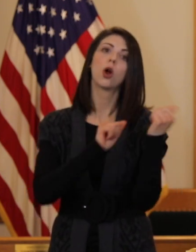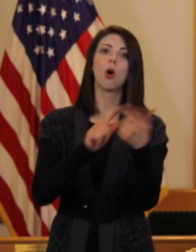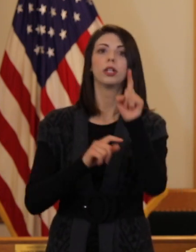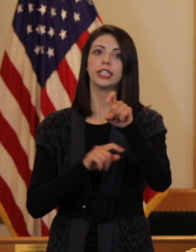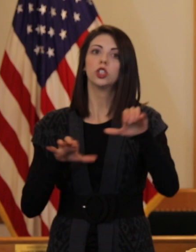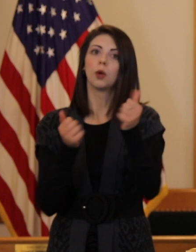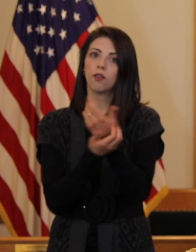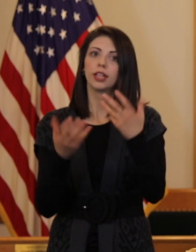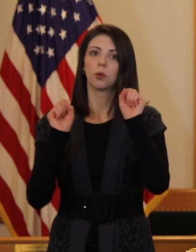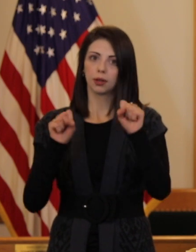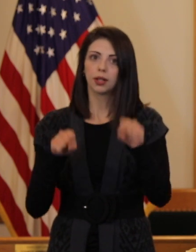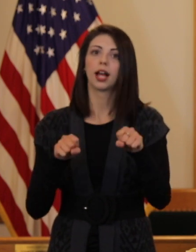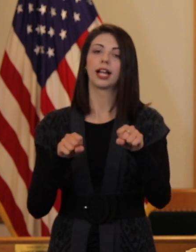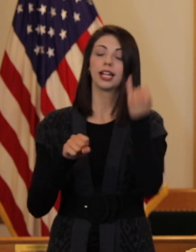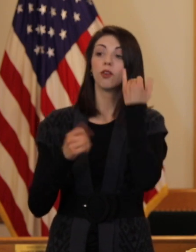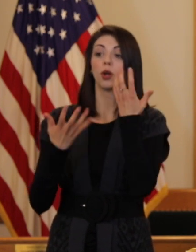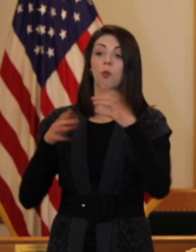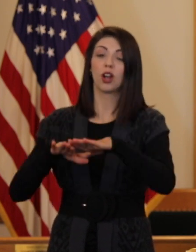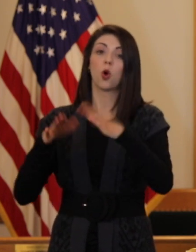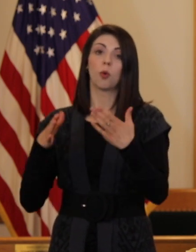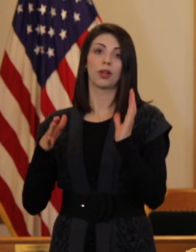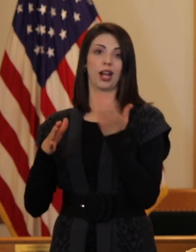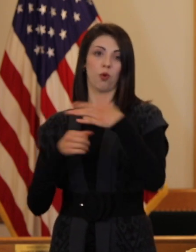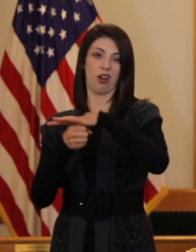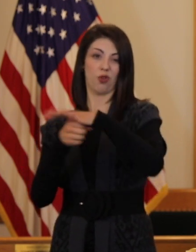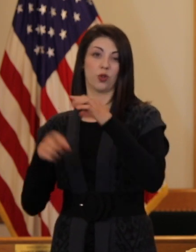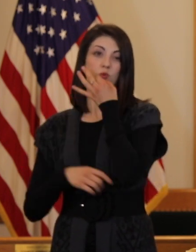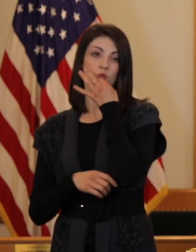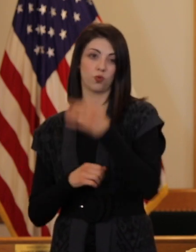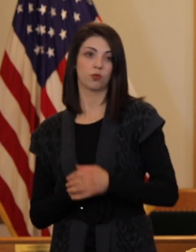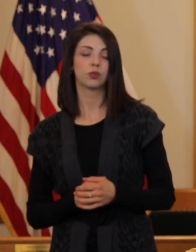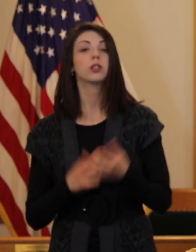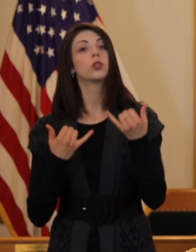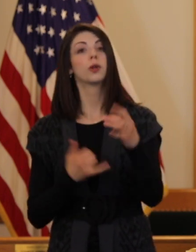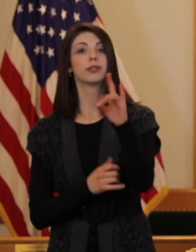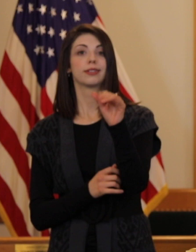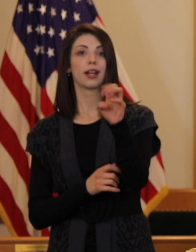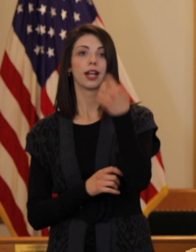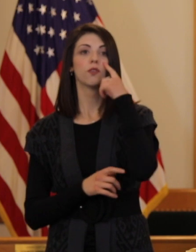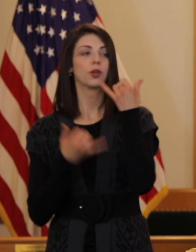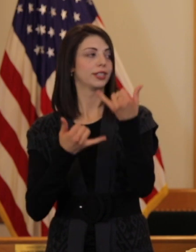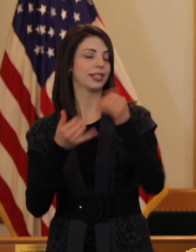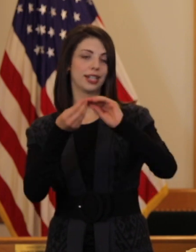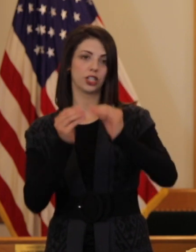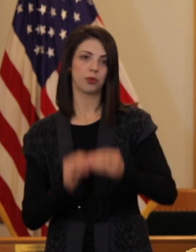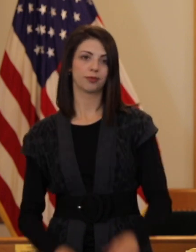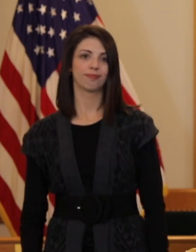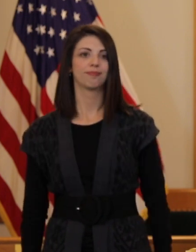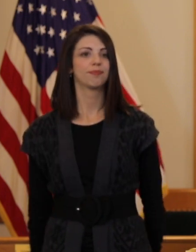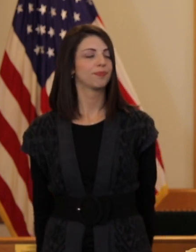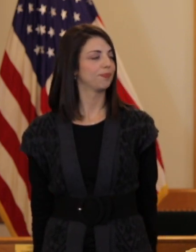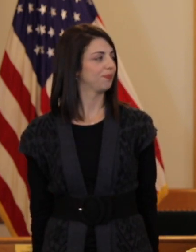from spreading if we hope to reopen our region soon. Now I will ask Diane to give today's report from the County Health Department.